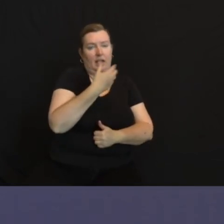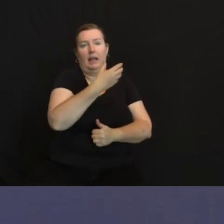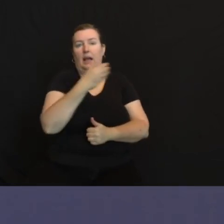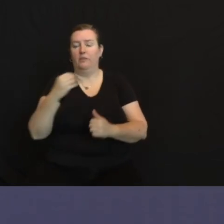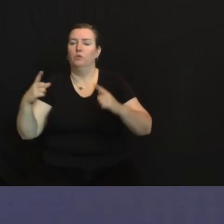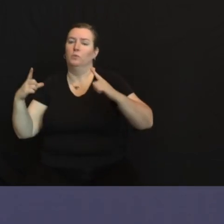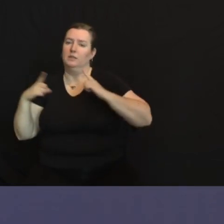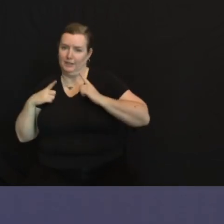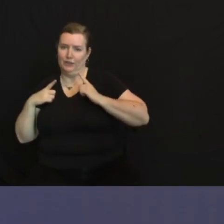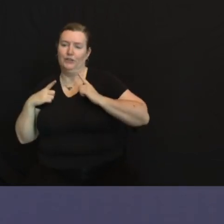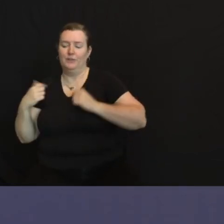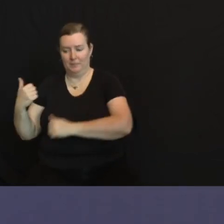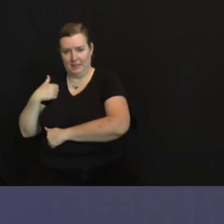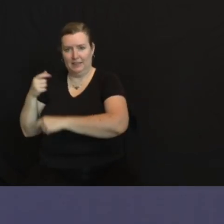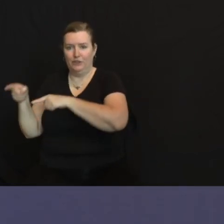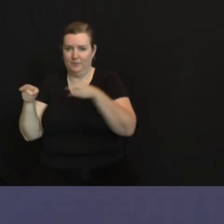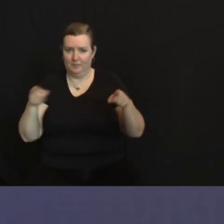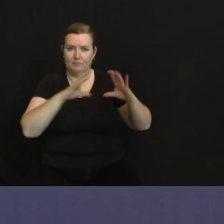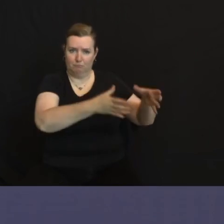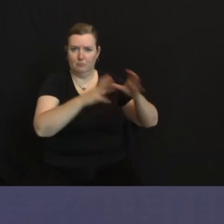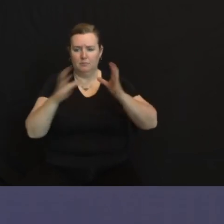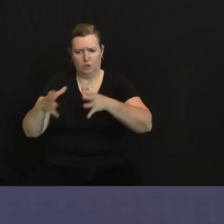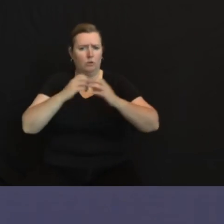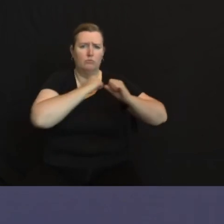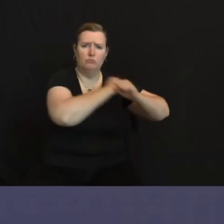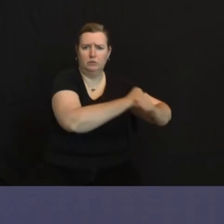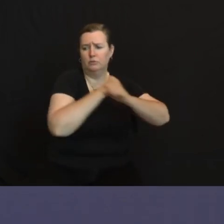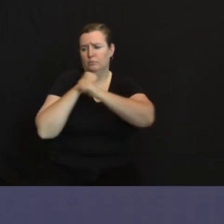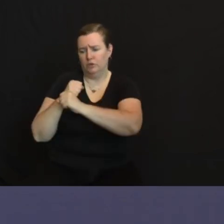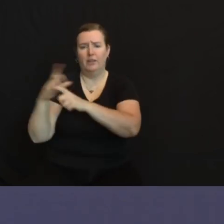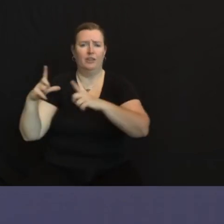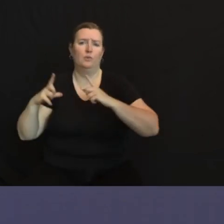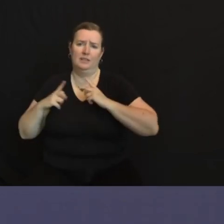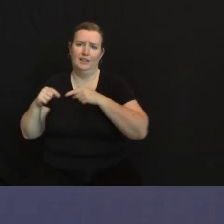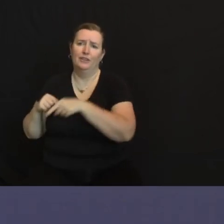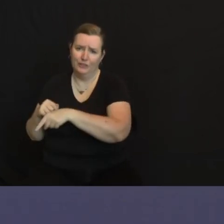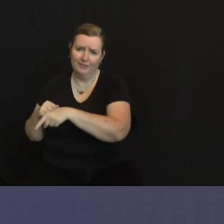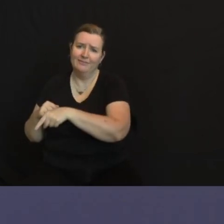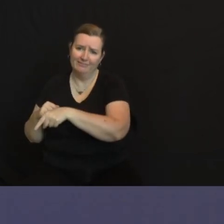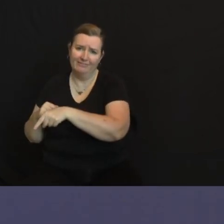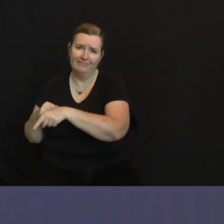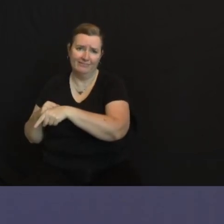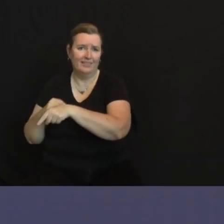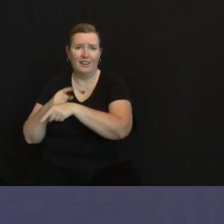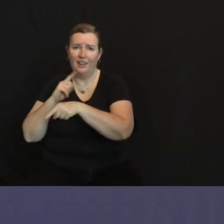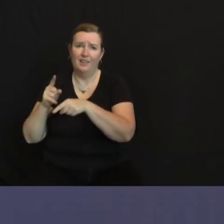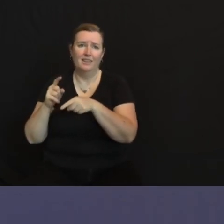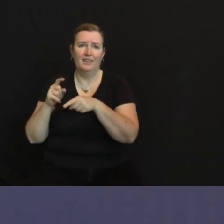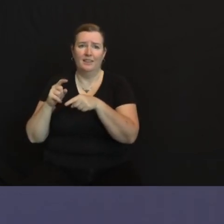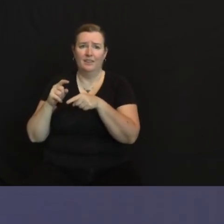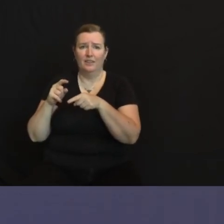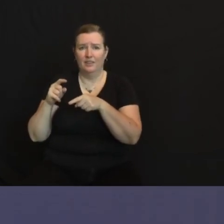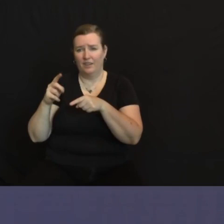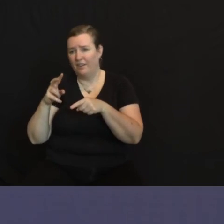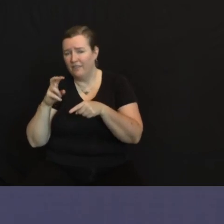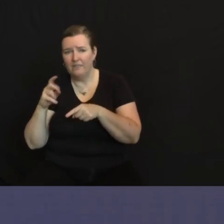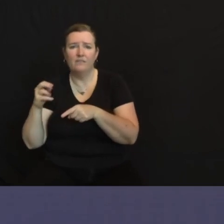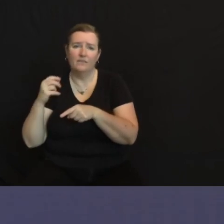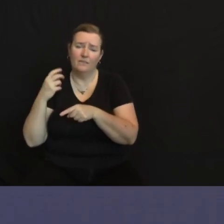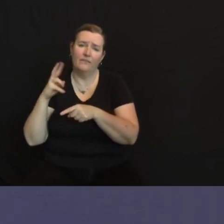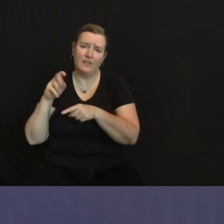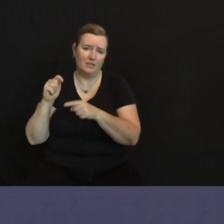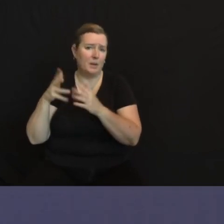are over. These are our core values, not only, frankly, as New Jerseyans, but as Americans. I am confident in Interim